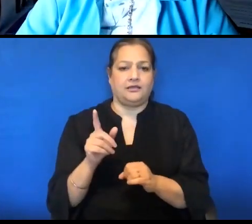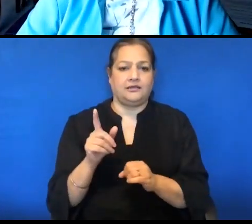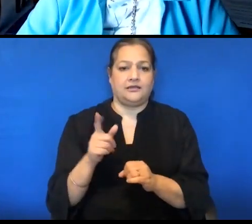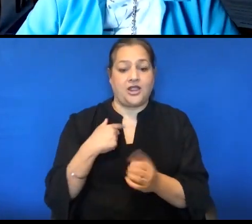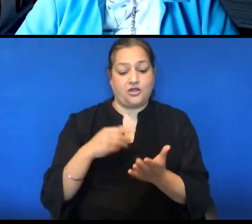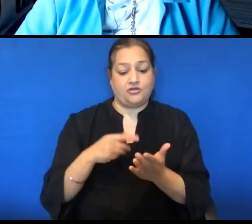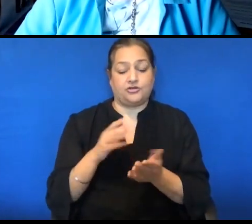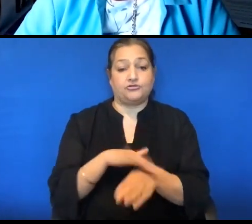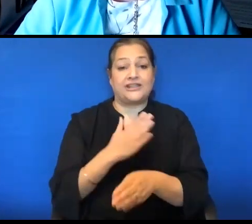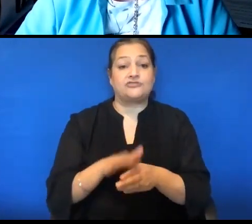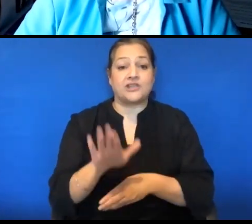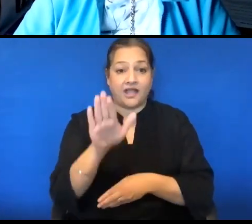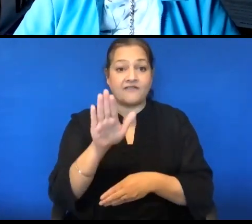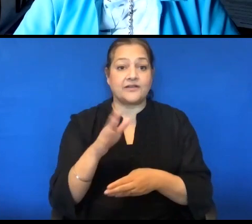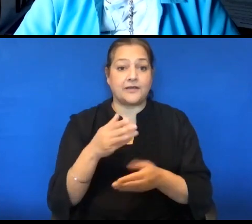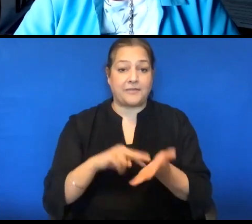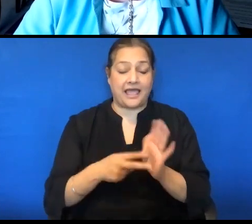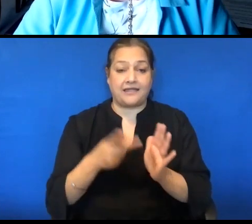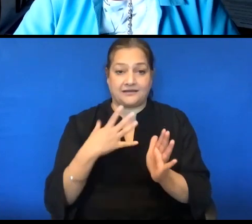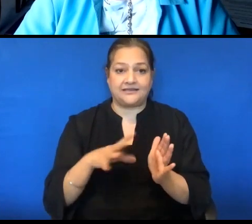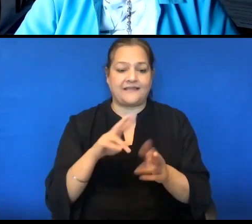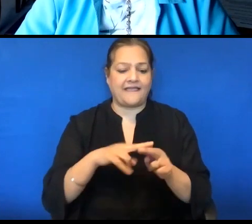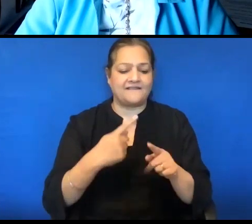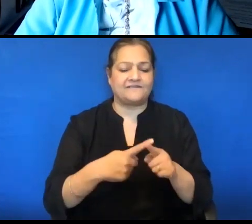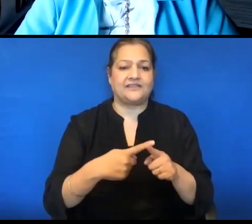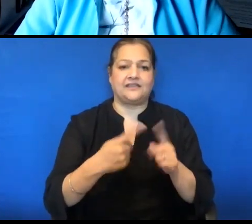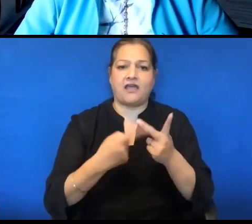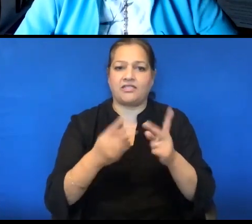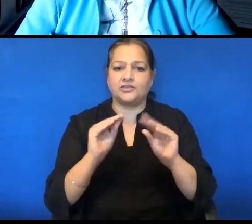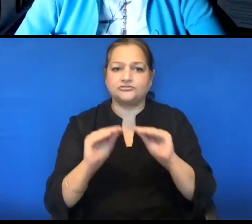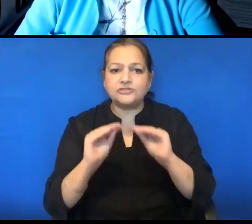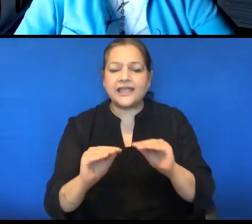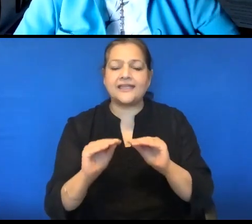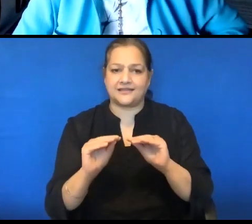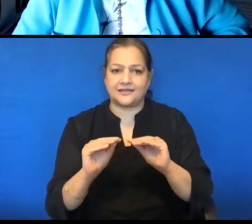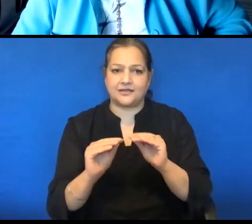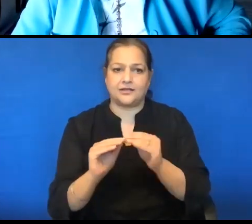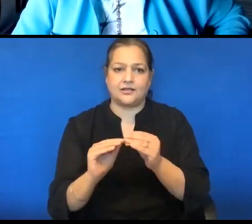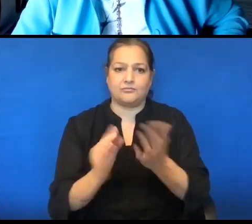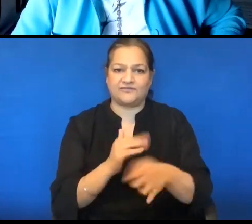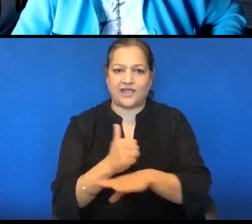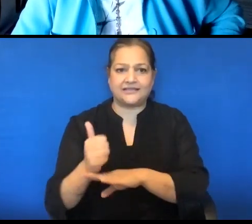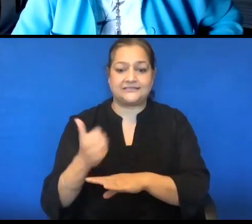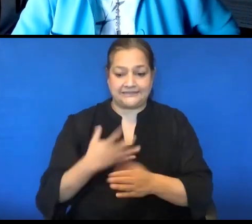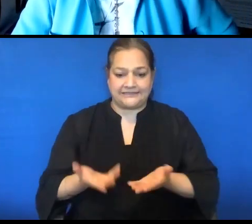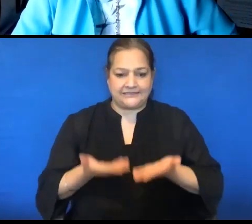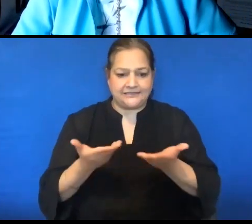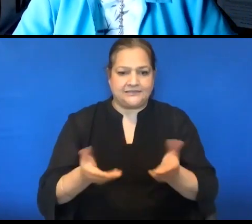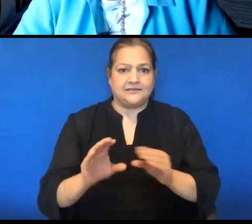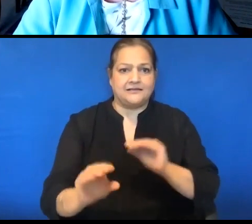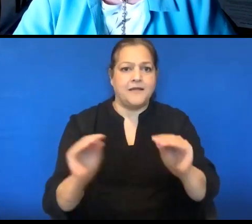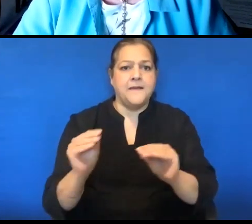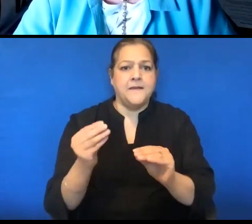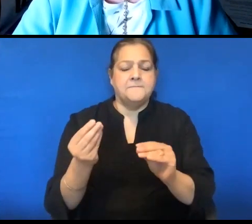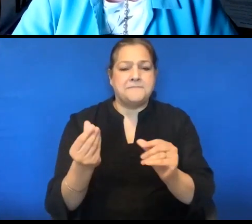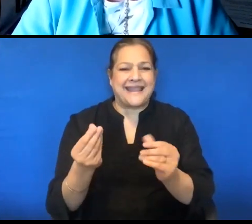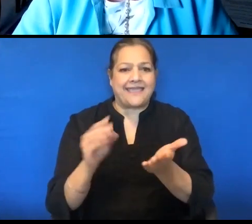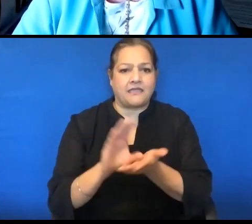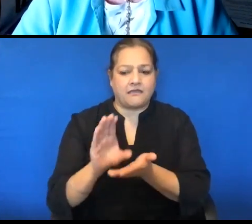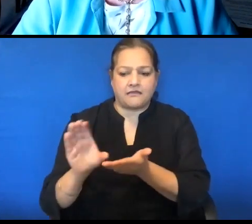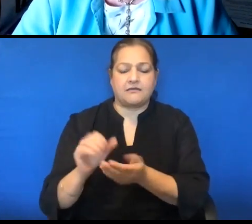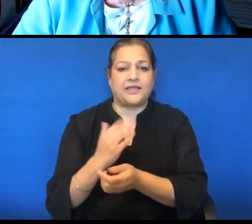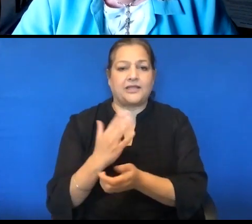FE colleges and other training providers with the money so they can actually help people of all ages, frankly, to get